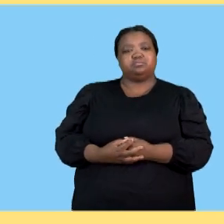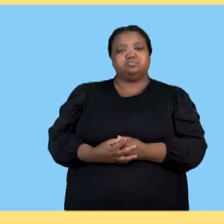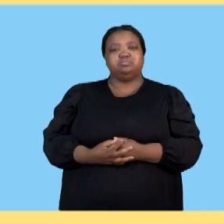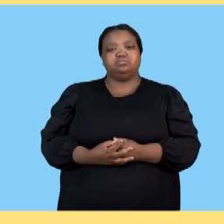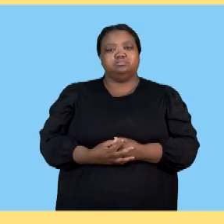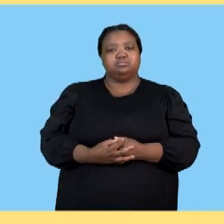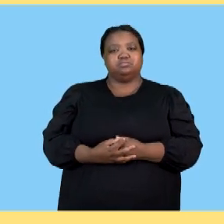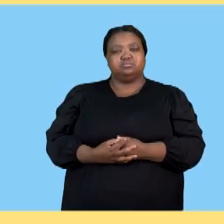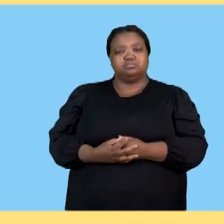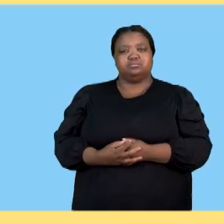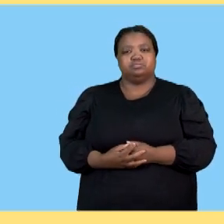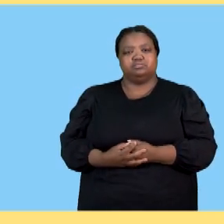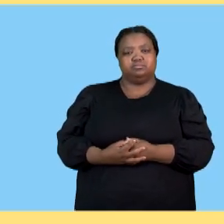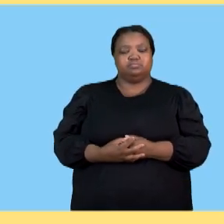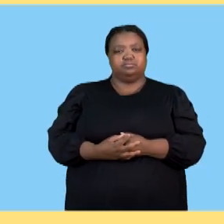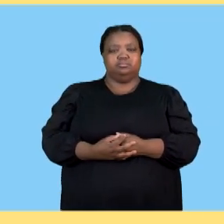liabilities